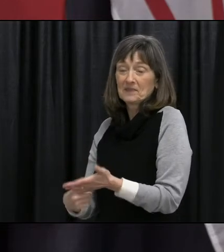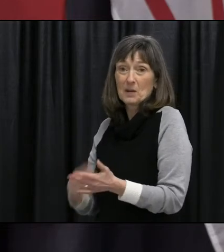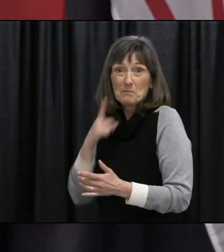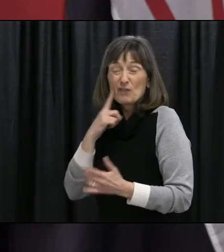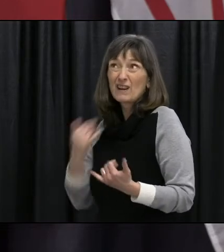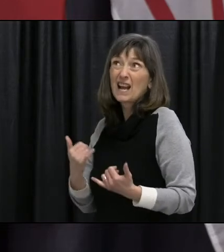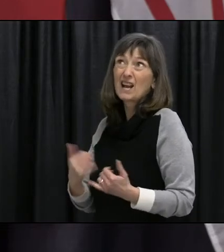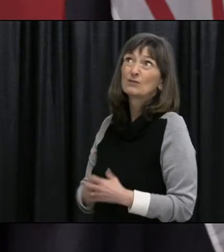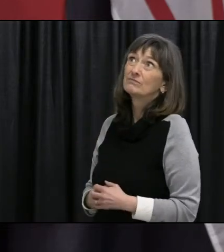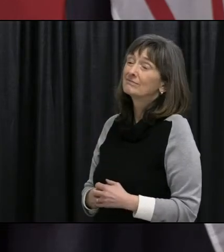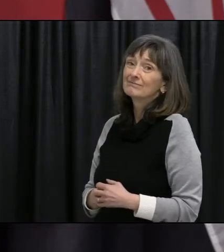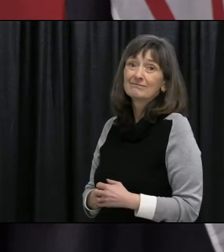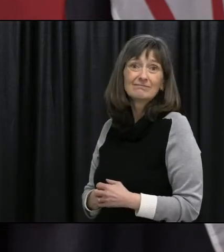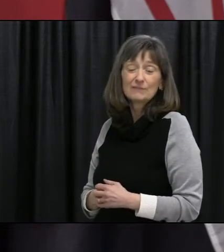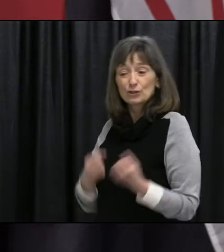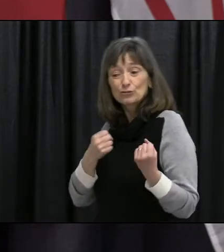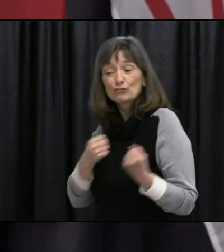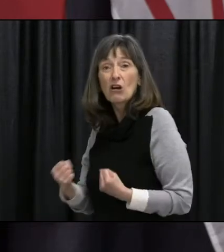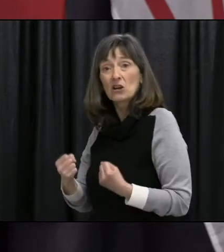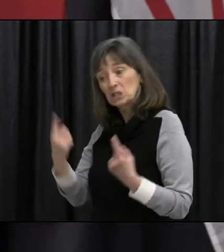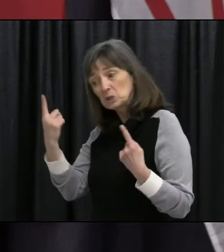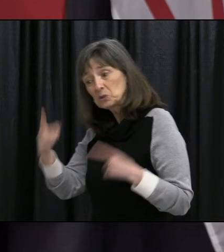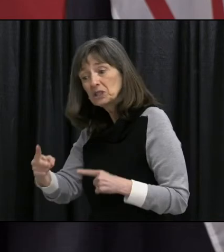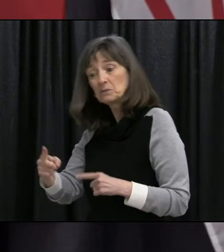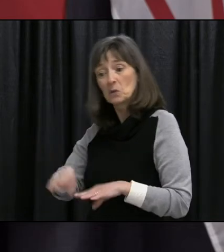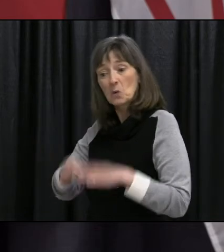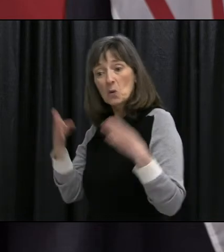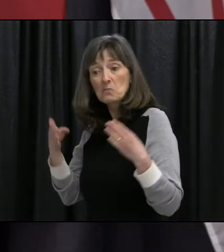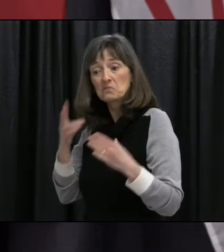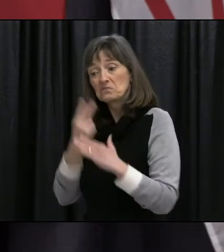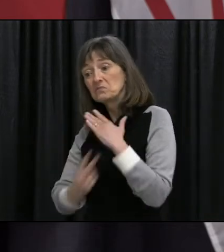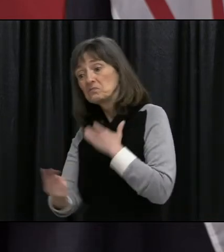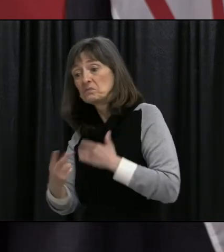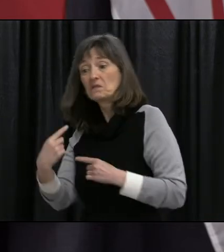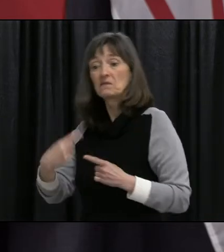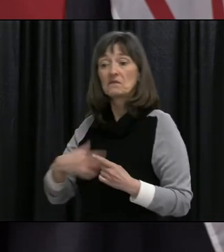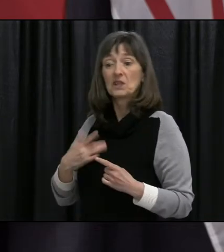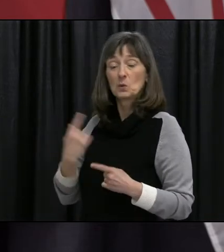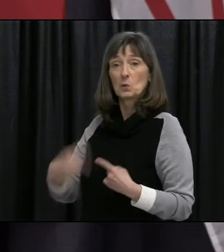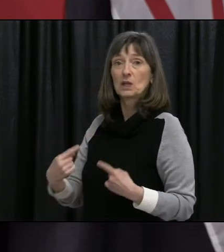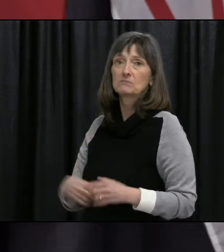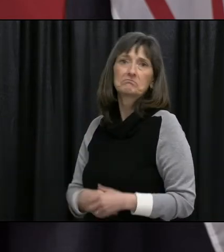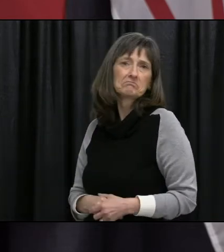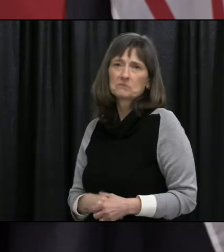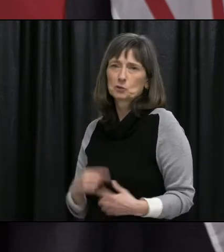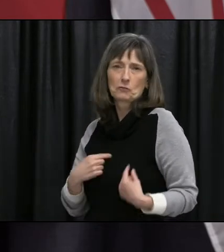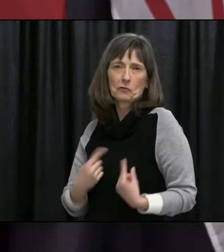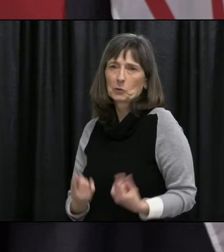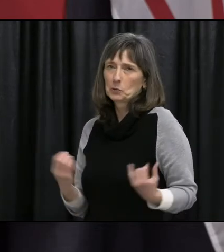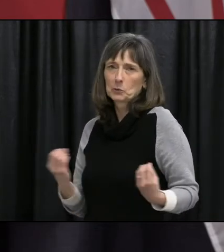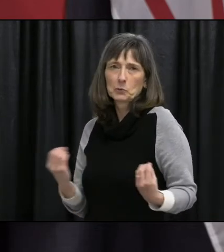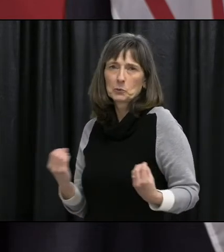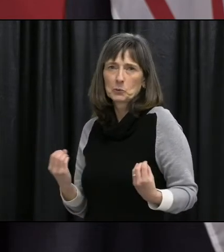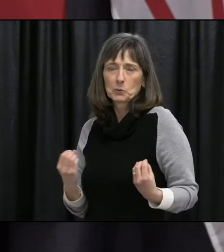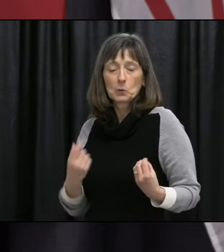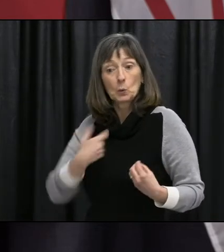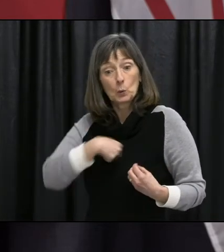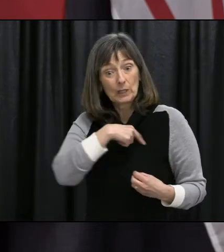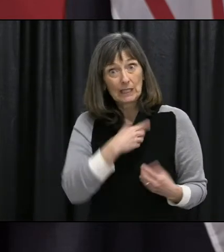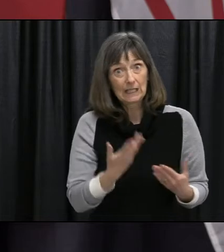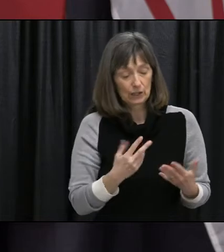province right now to see where there would be a date. As been mentioned, as we move from one alert